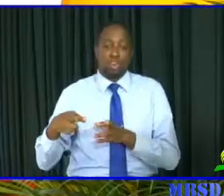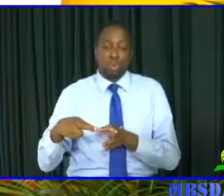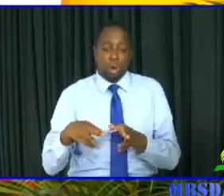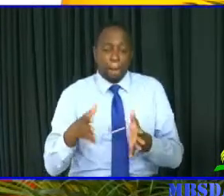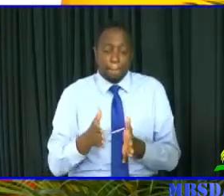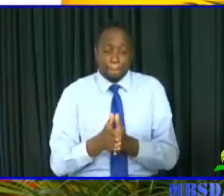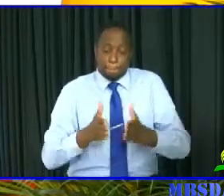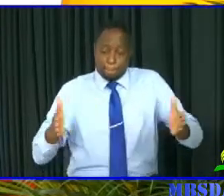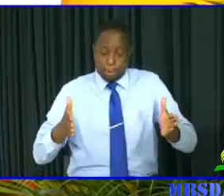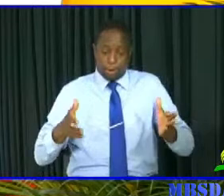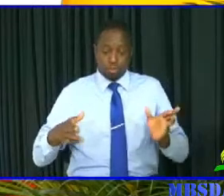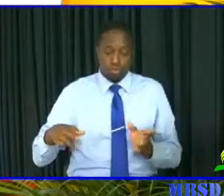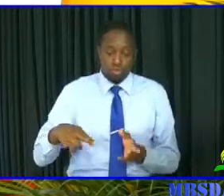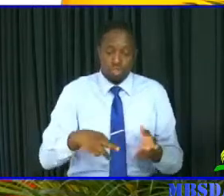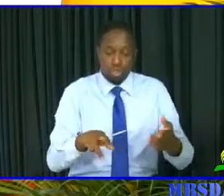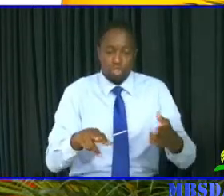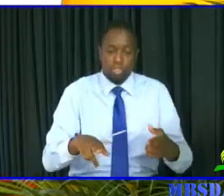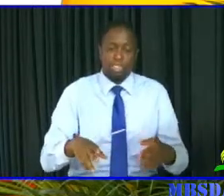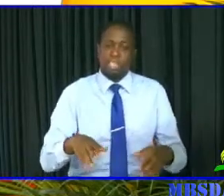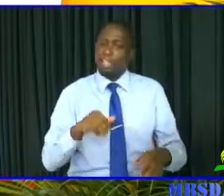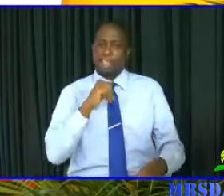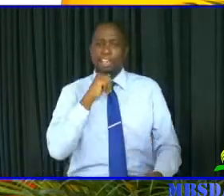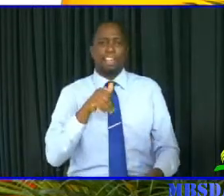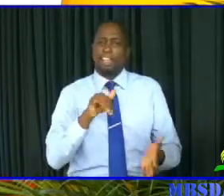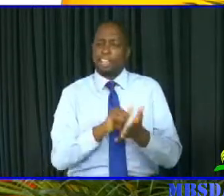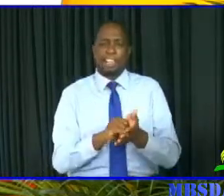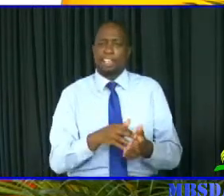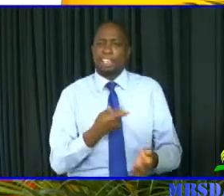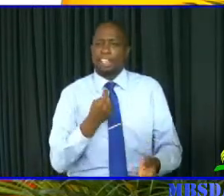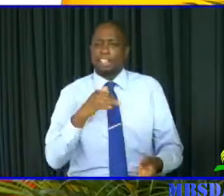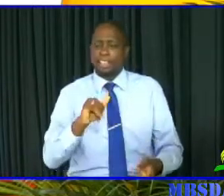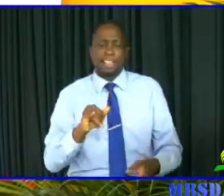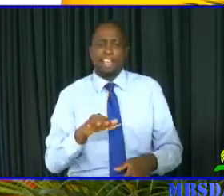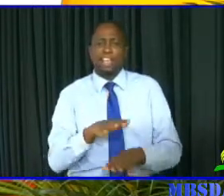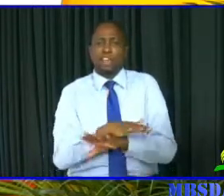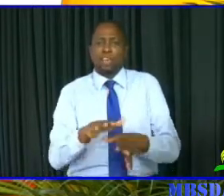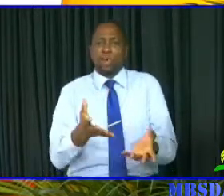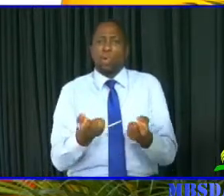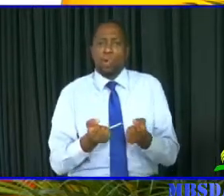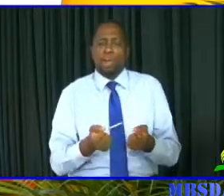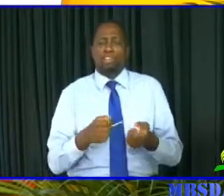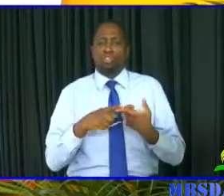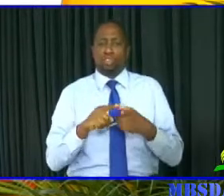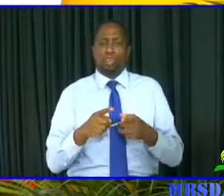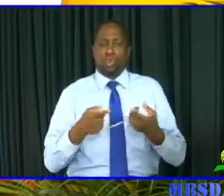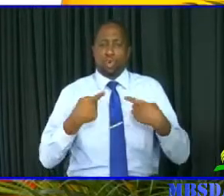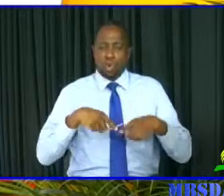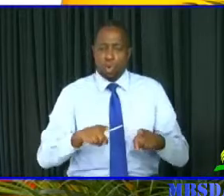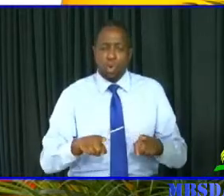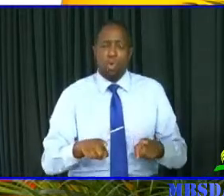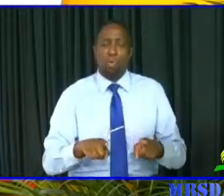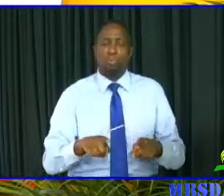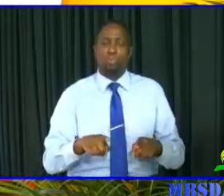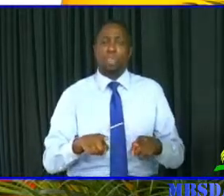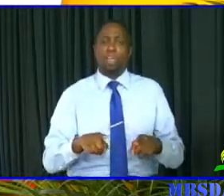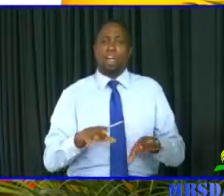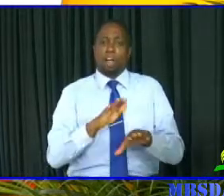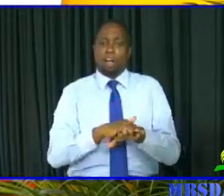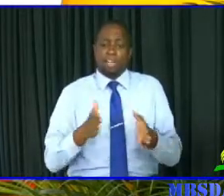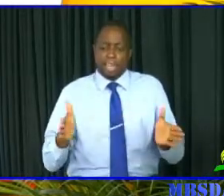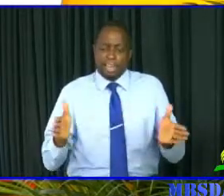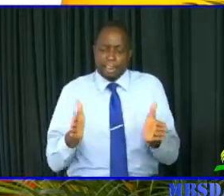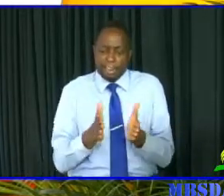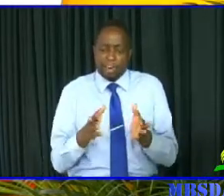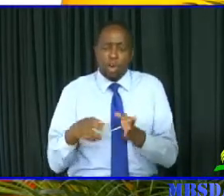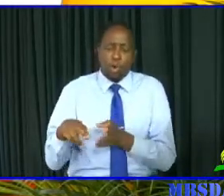broad road, do not want to make it to the kingdom, but they find it difficult to give up the pleasures of this